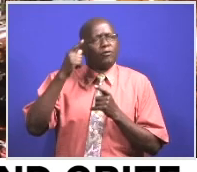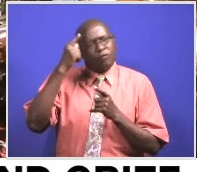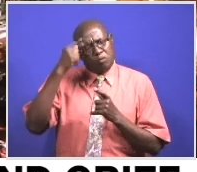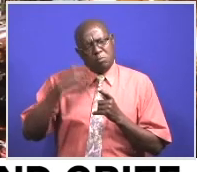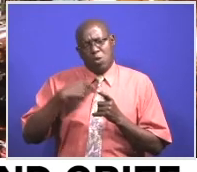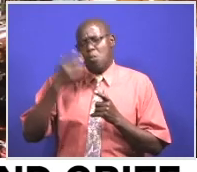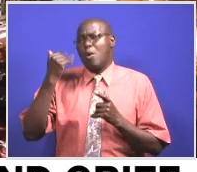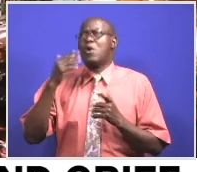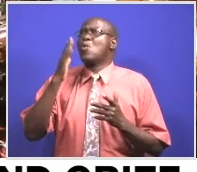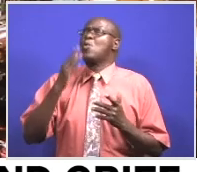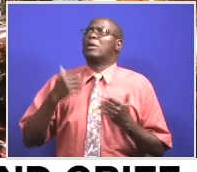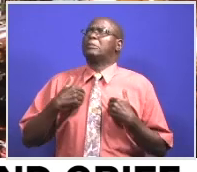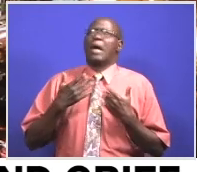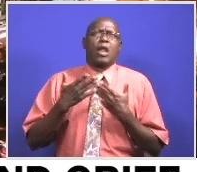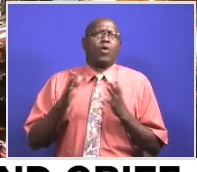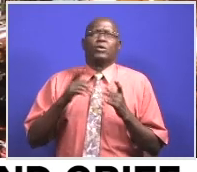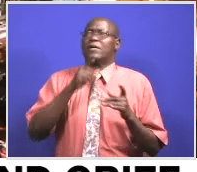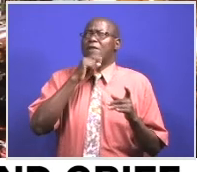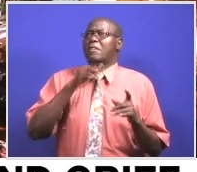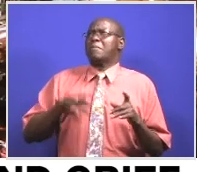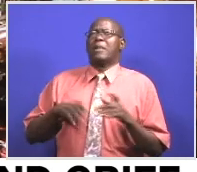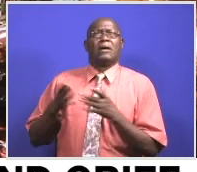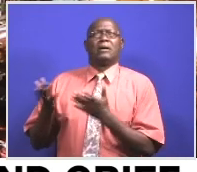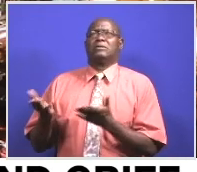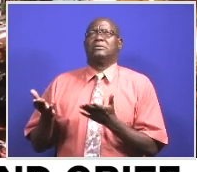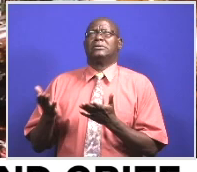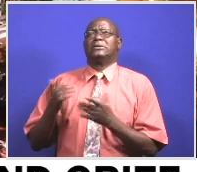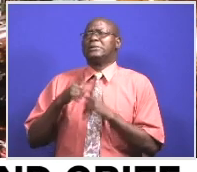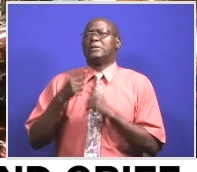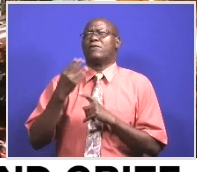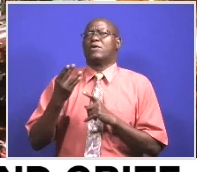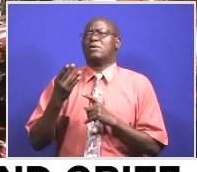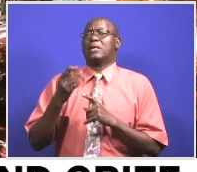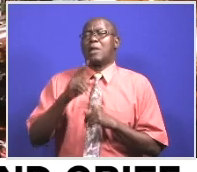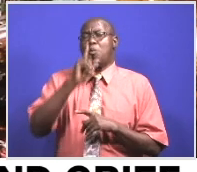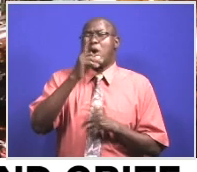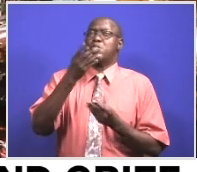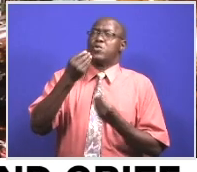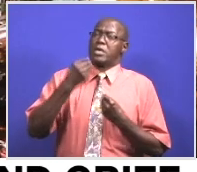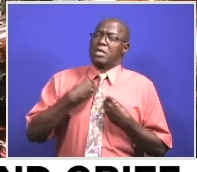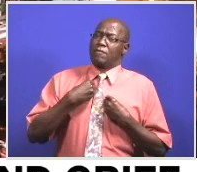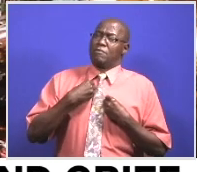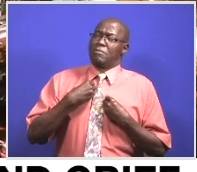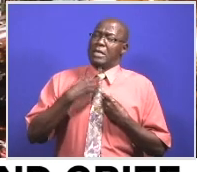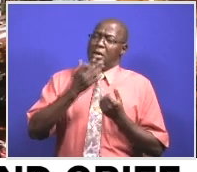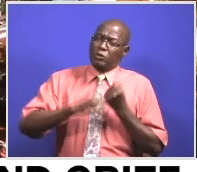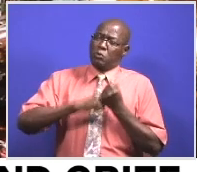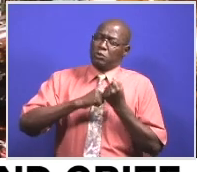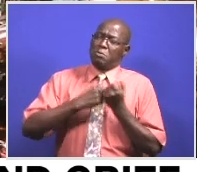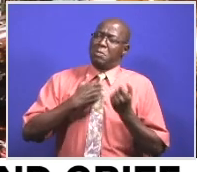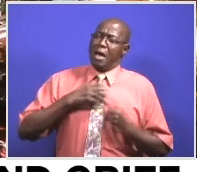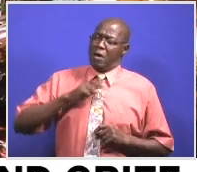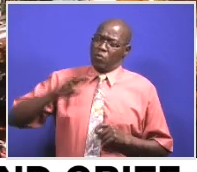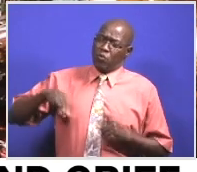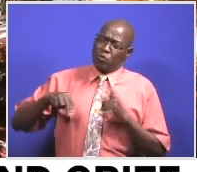God, I lost my both parents when I was 4 years. And the one you gave me, who adopted me, now you